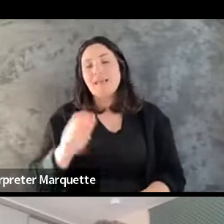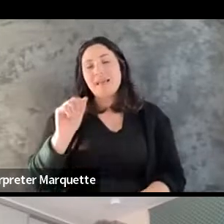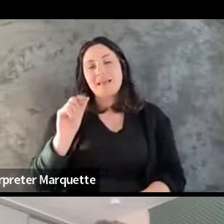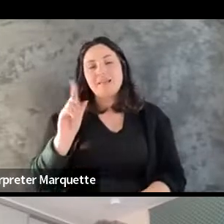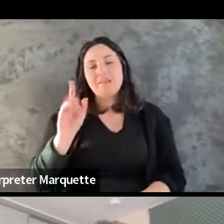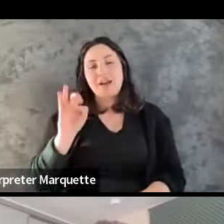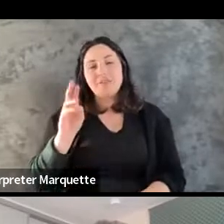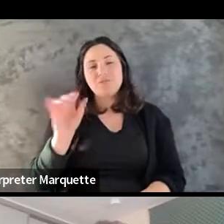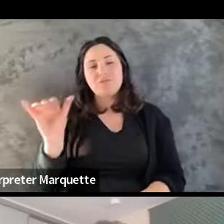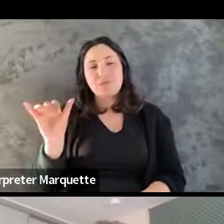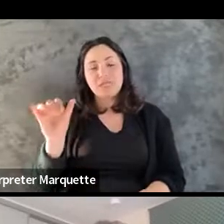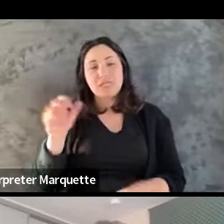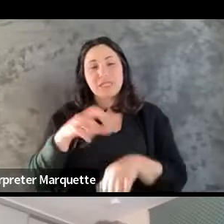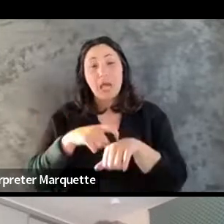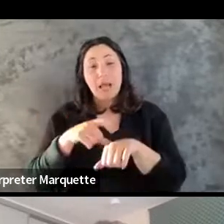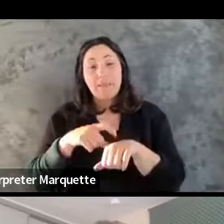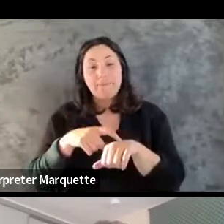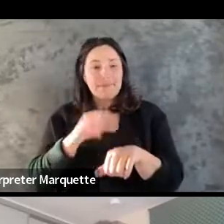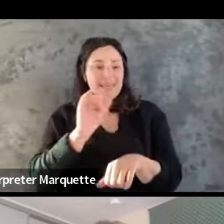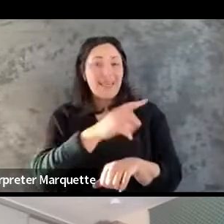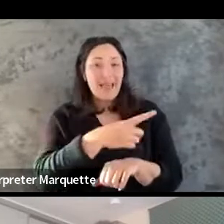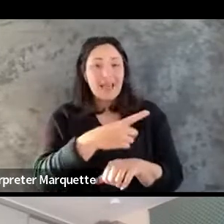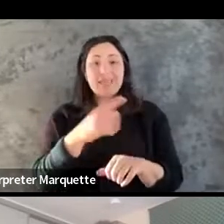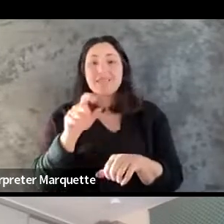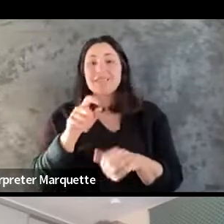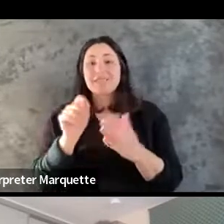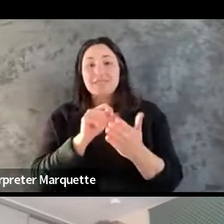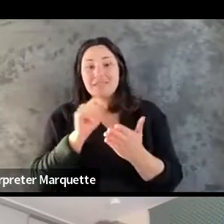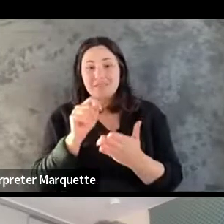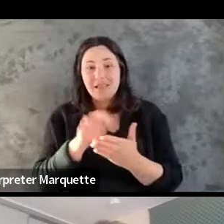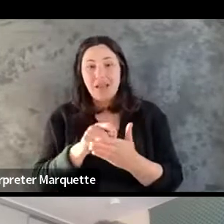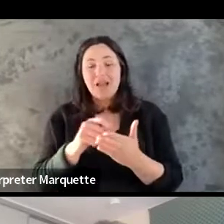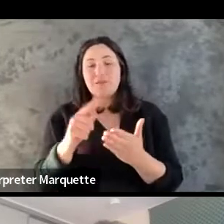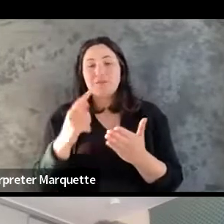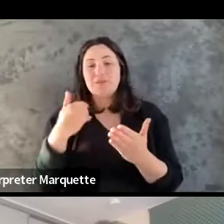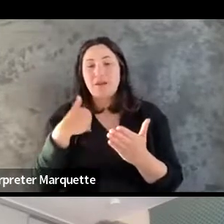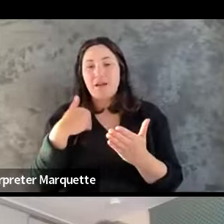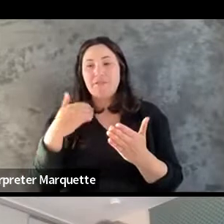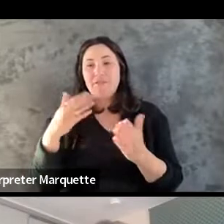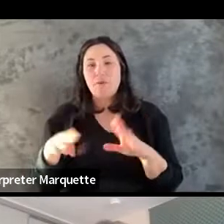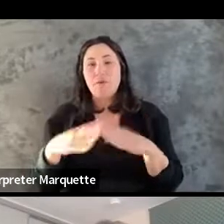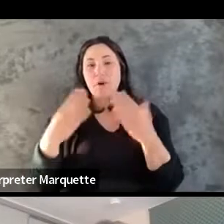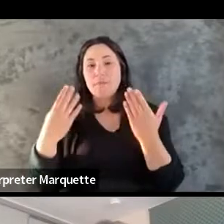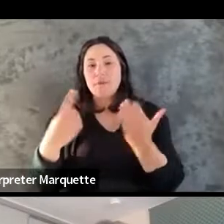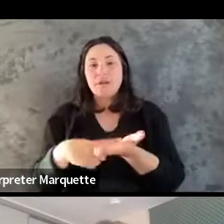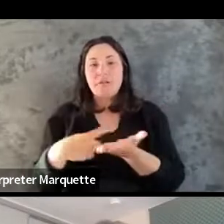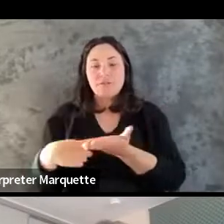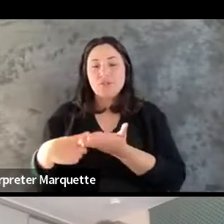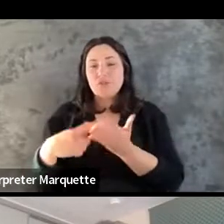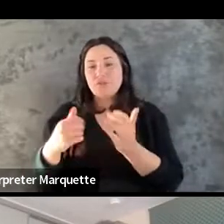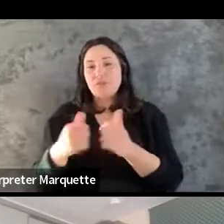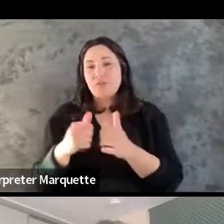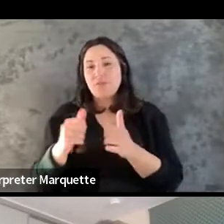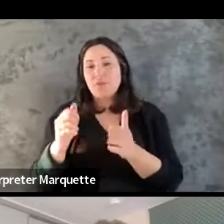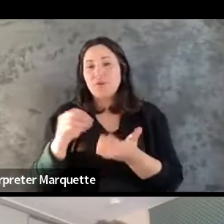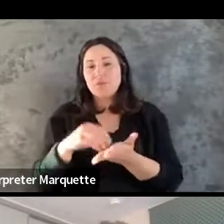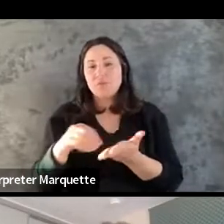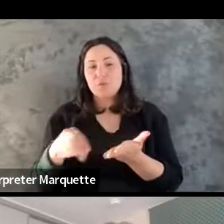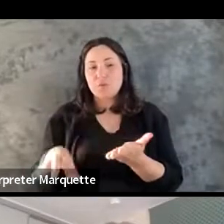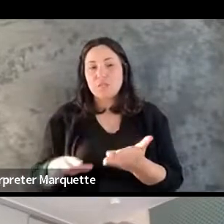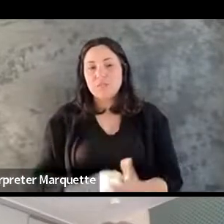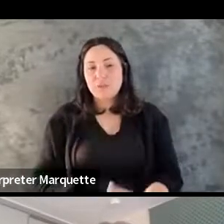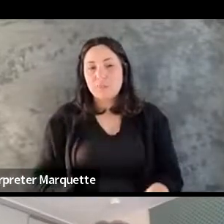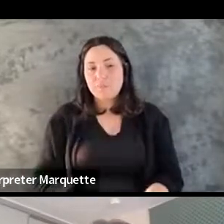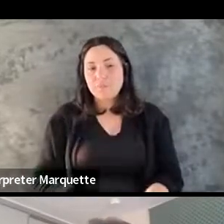exactly that what you had described, is a period for us to be able to have these open conversations with our students. It's